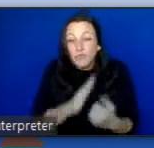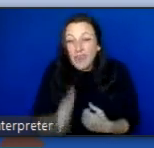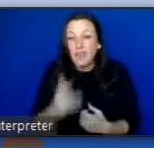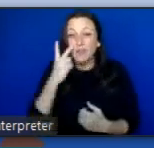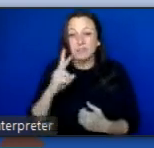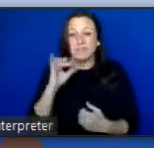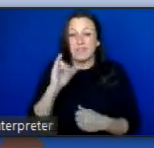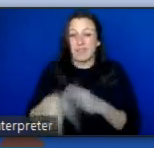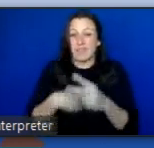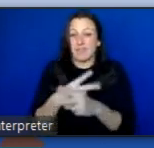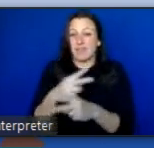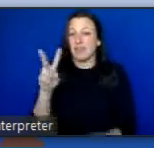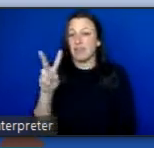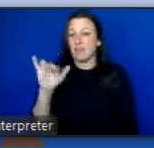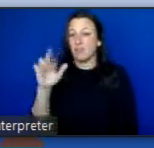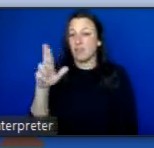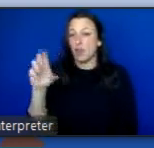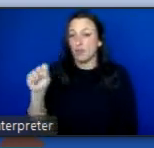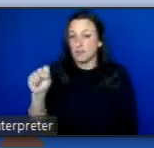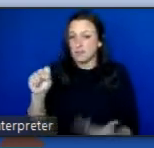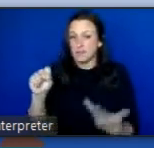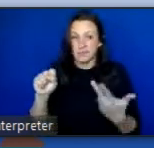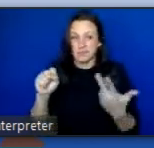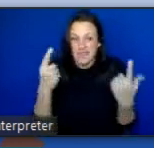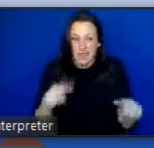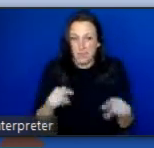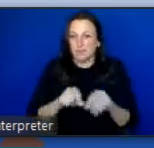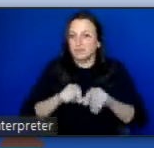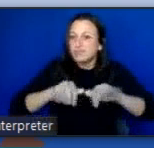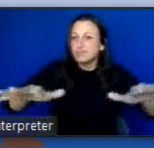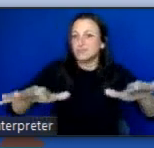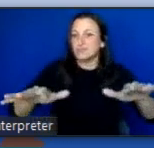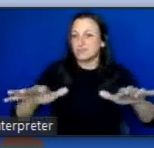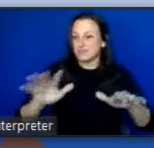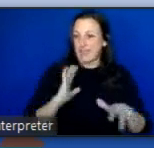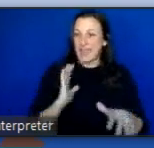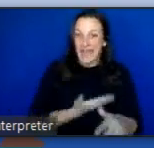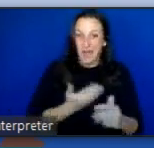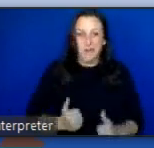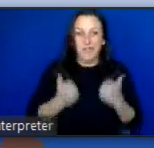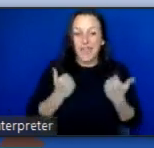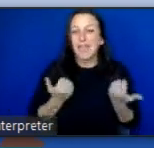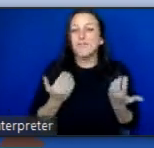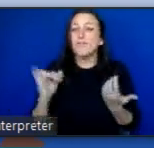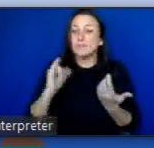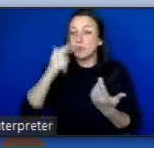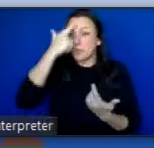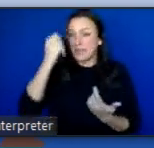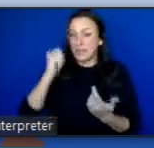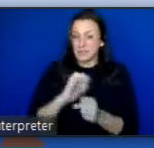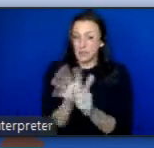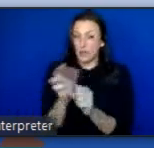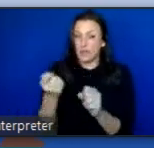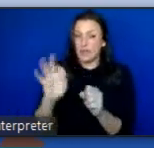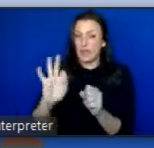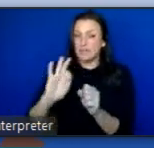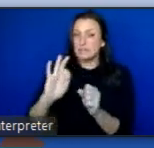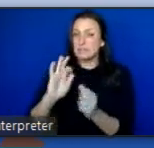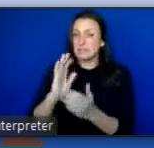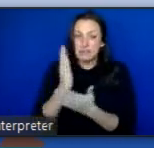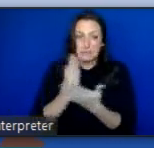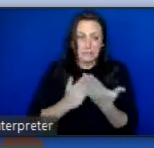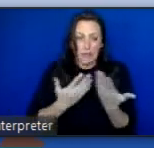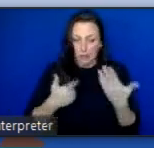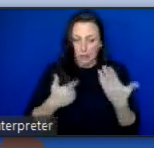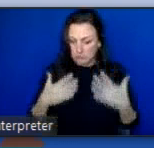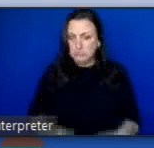behaves like this in our lifetime. First of all, just the asymptomatic nature of COVID-19 makes it very